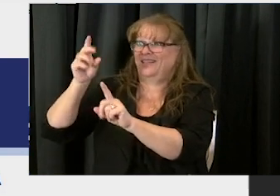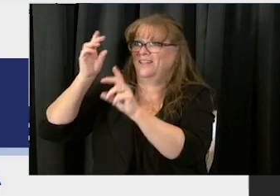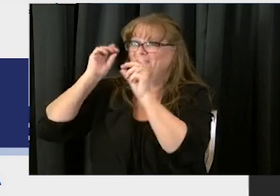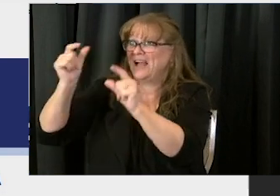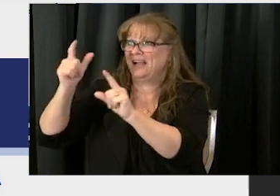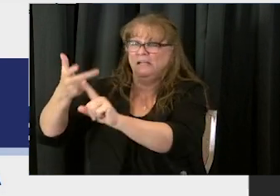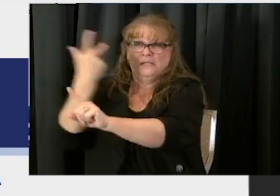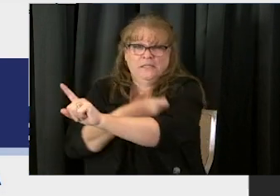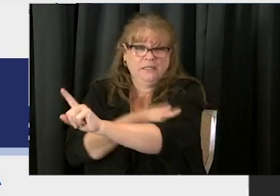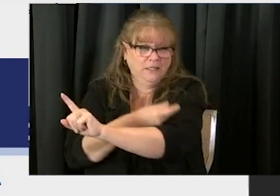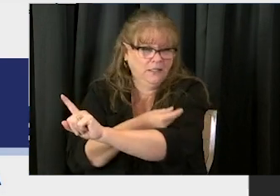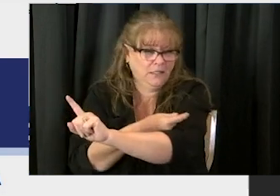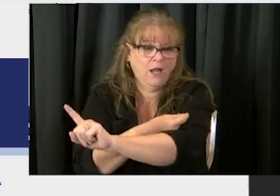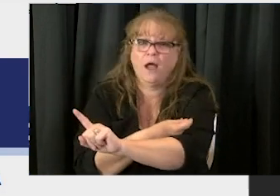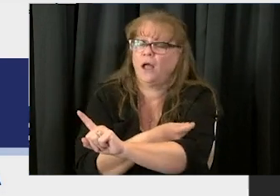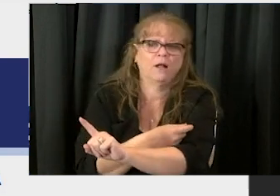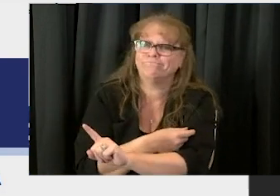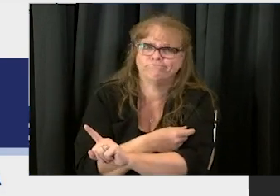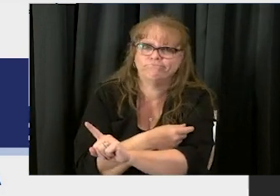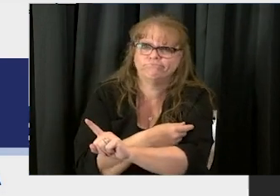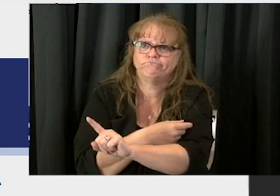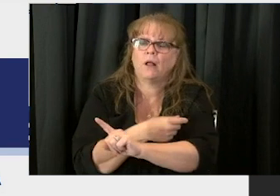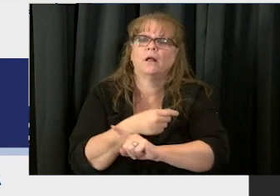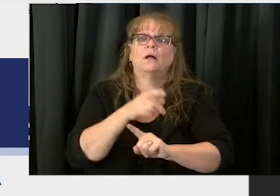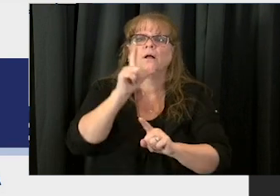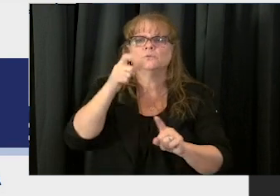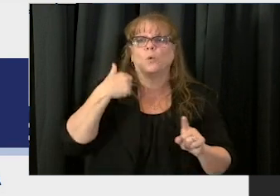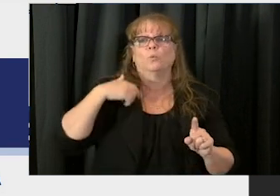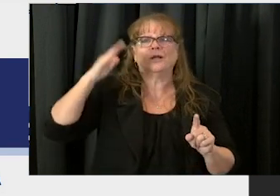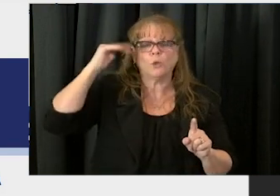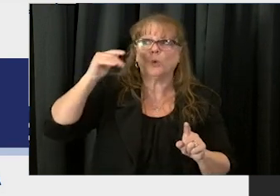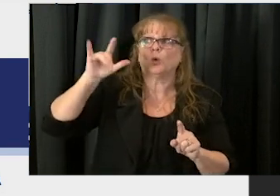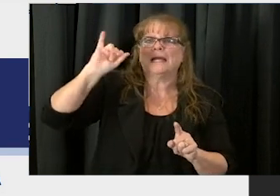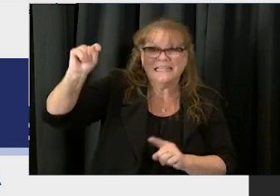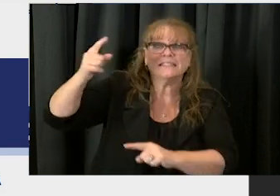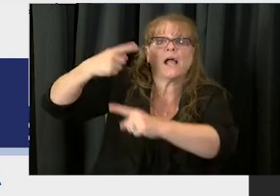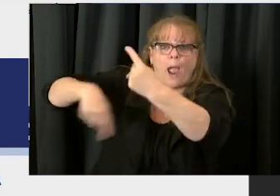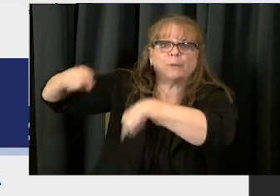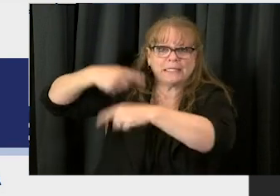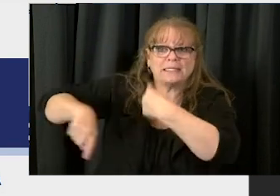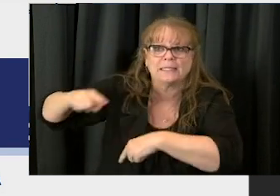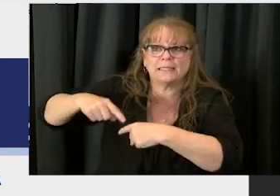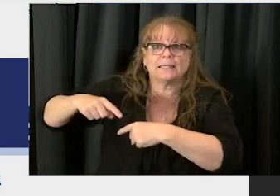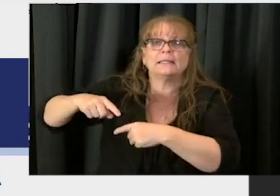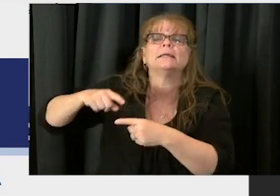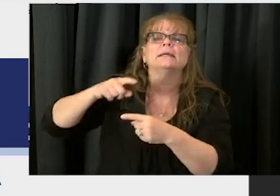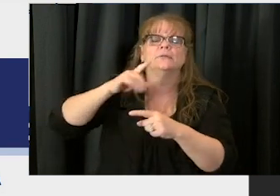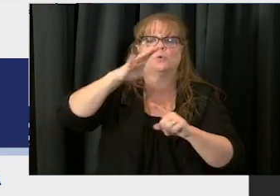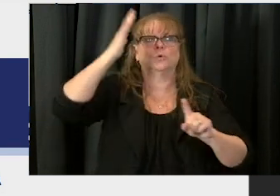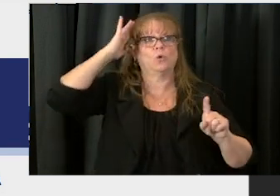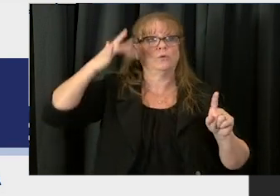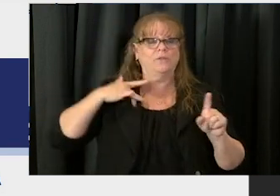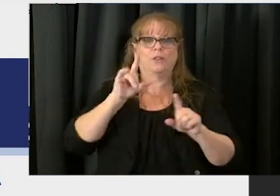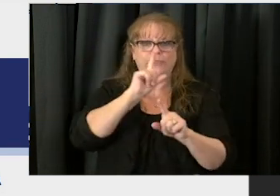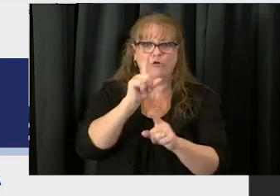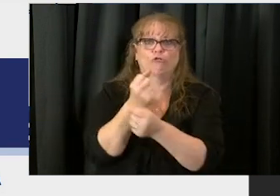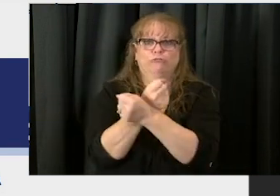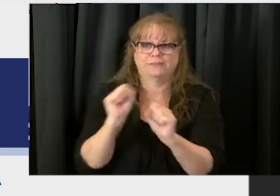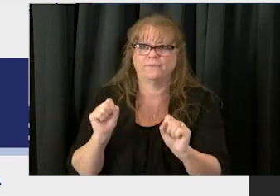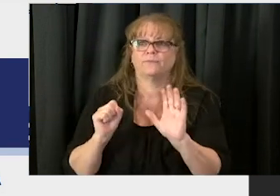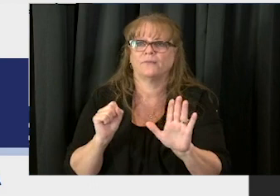a reminder that until vaccine is widely available and community immunity is achieved, we need everyone to keep following public